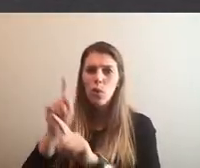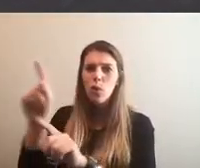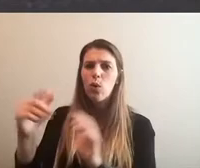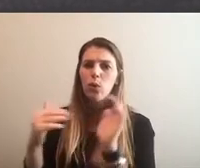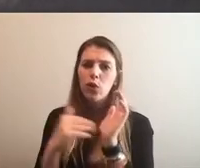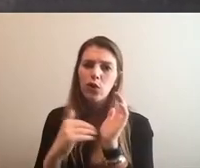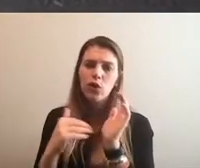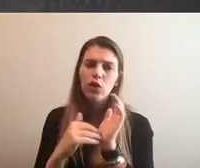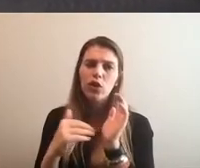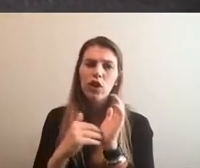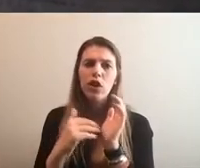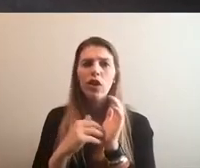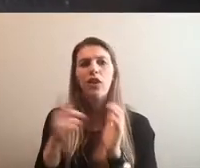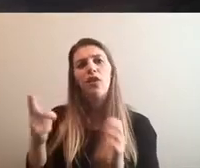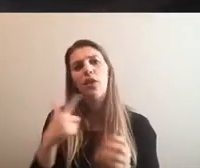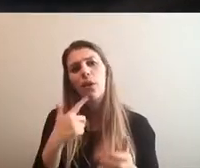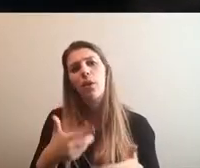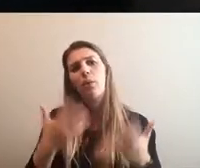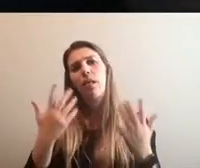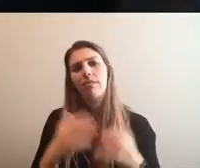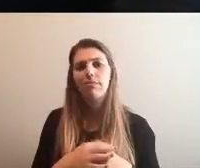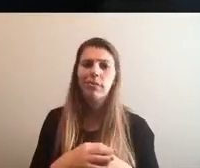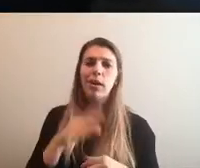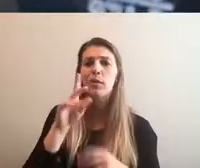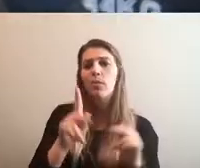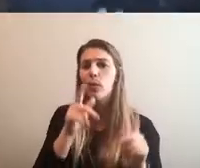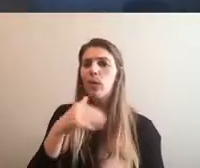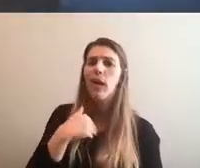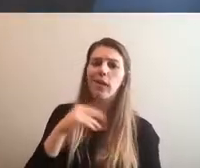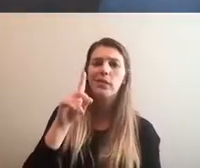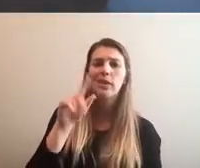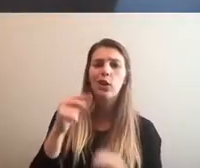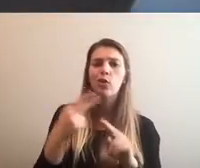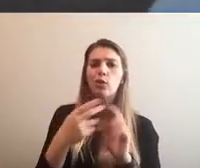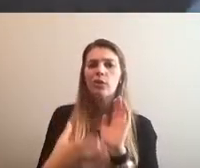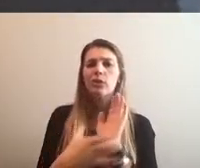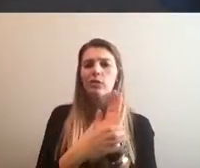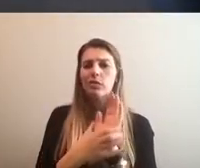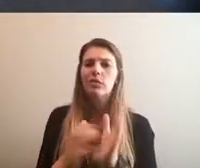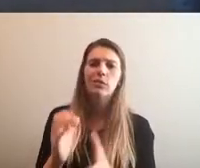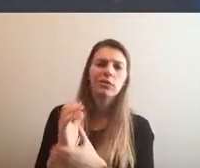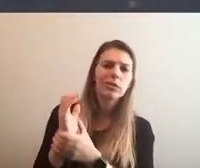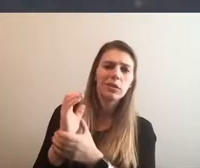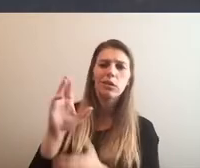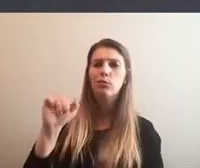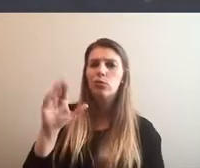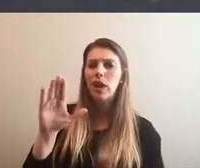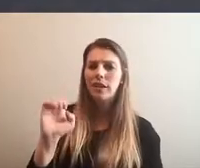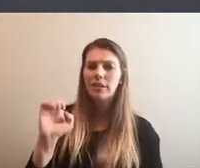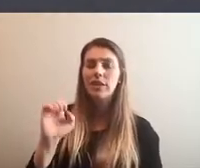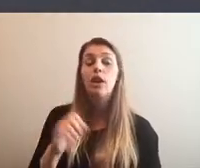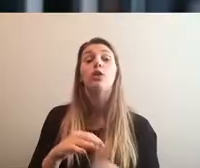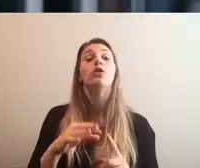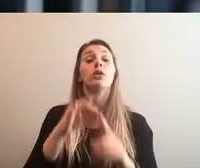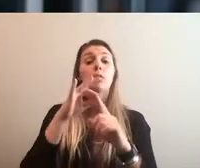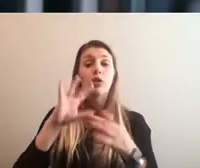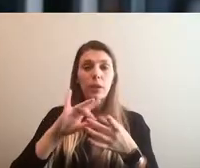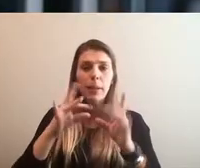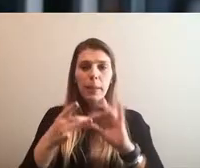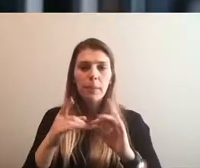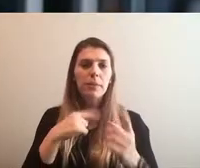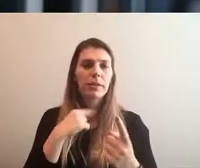like, well, a lot of people with disabilities wear braces. Through the Special Olympics, I met